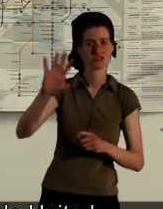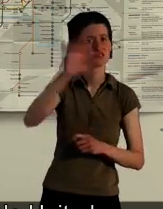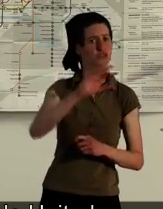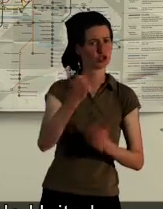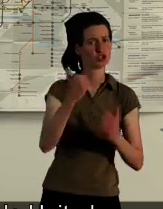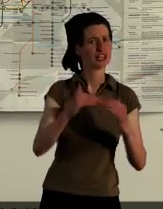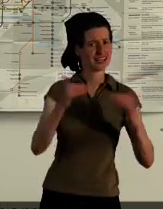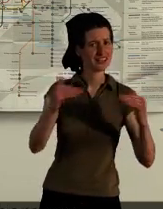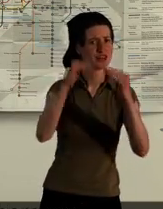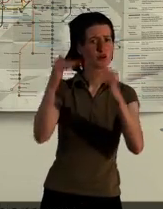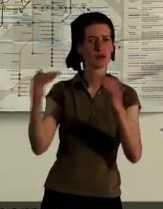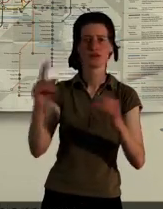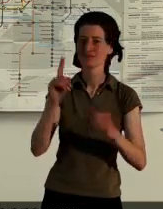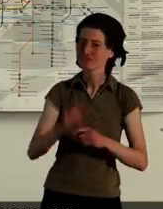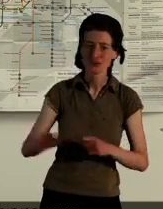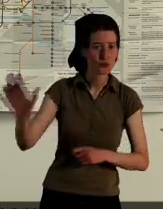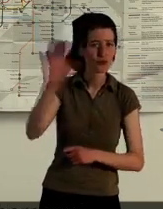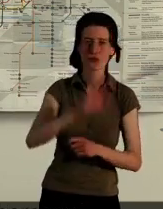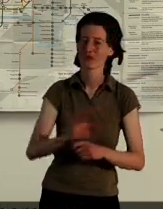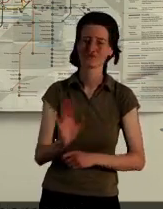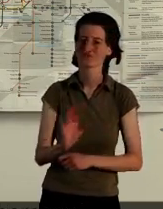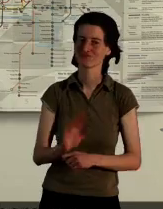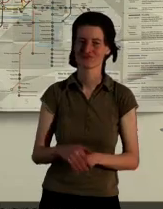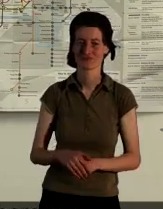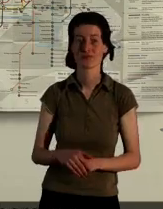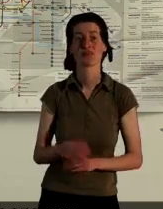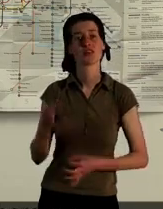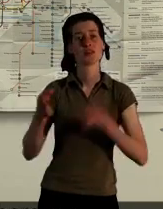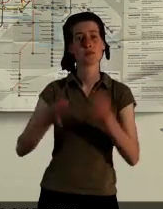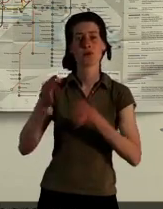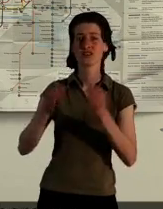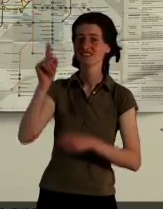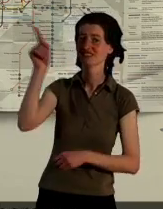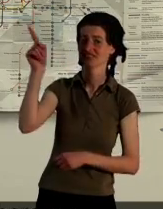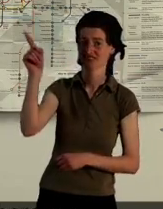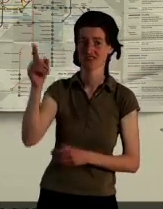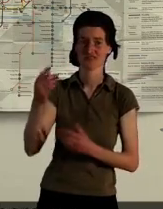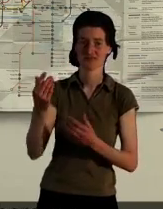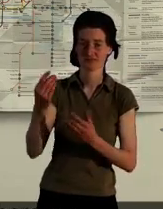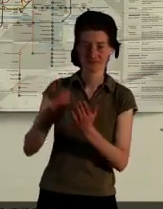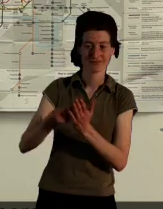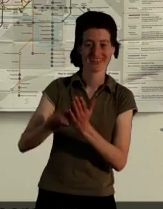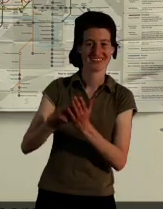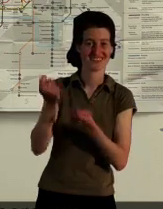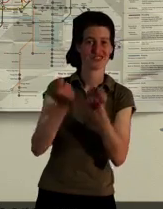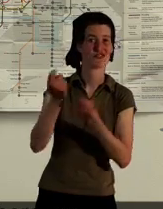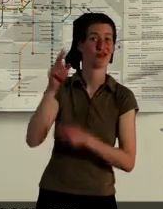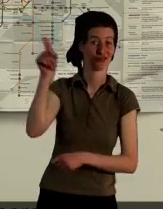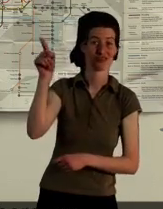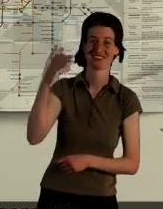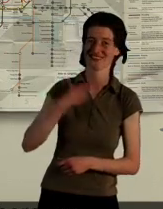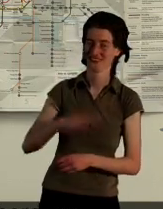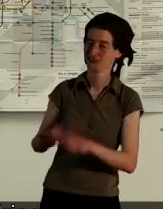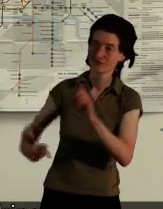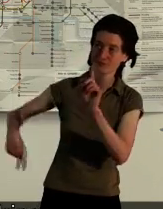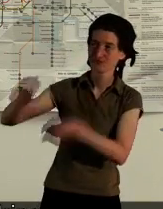equal society, and we are not an equal society yet. There are pockets of good practice,